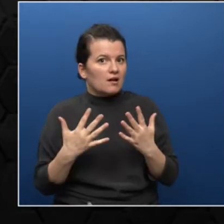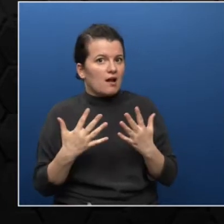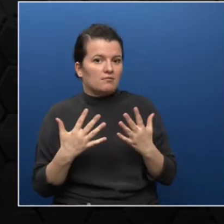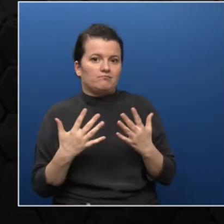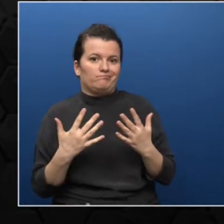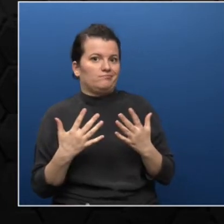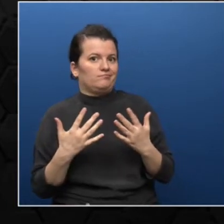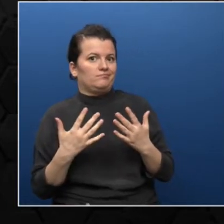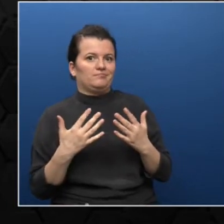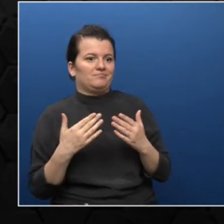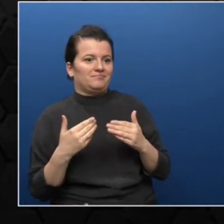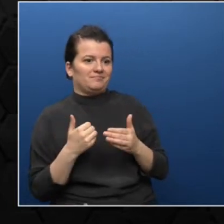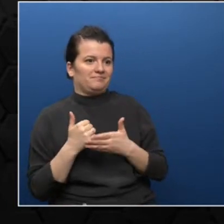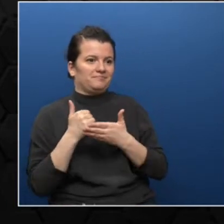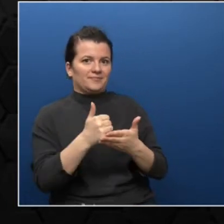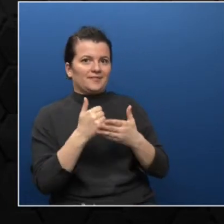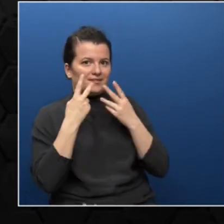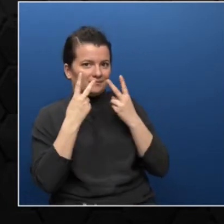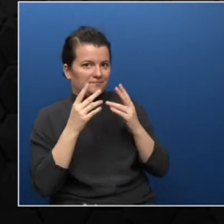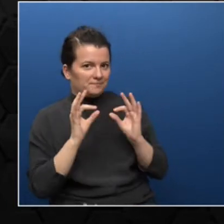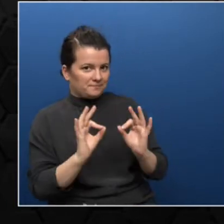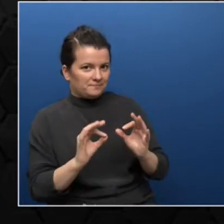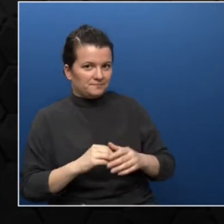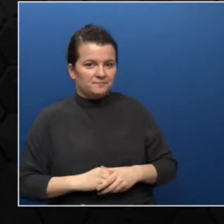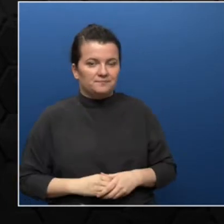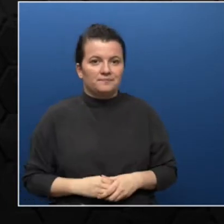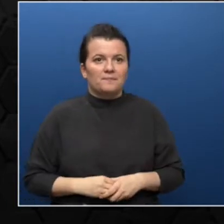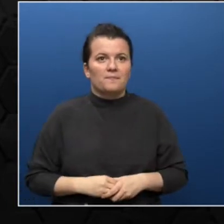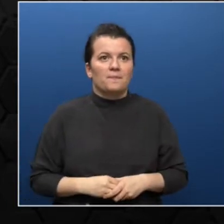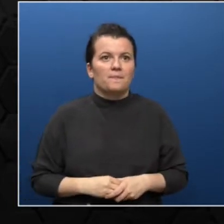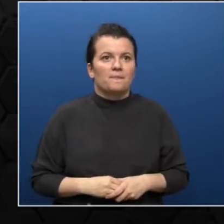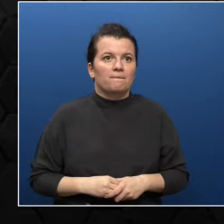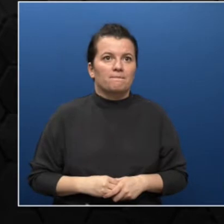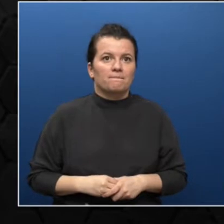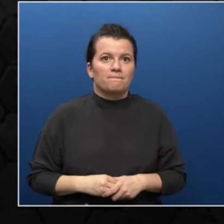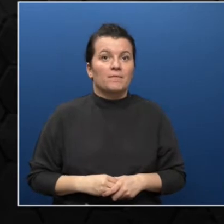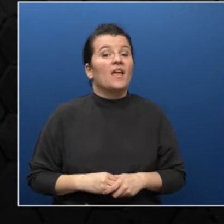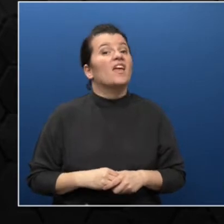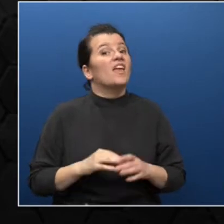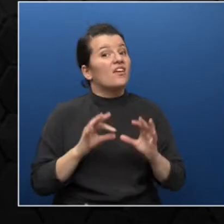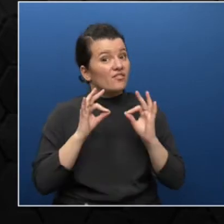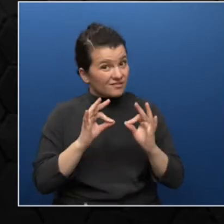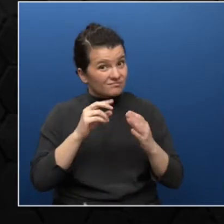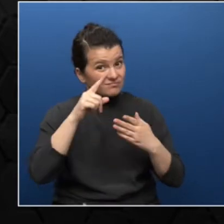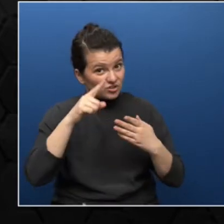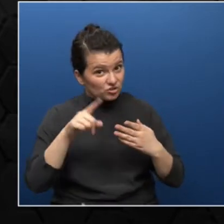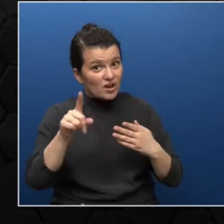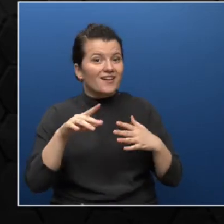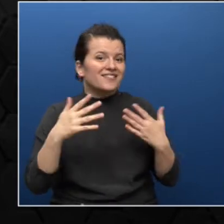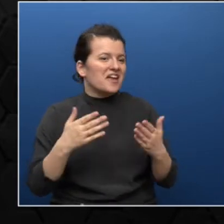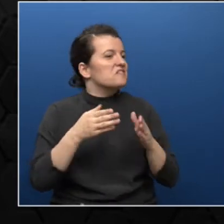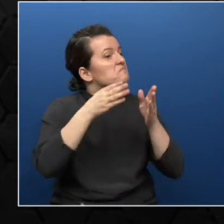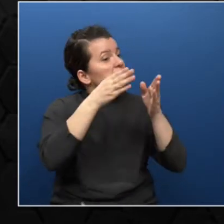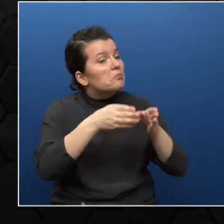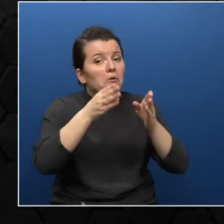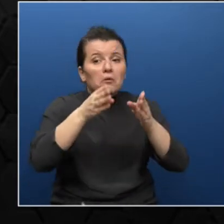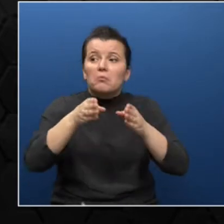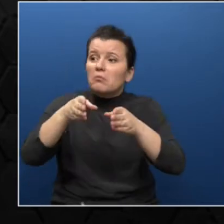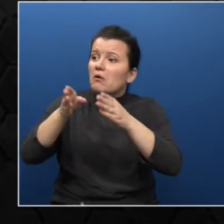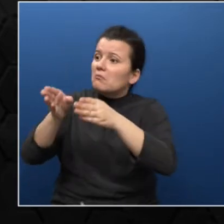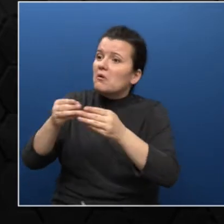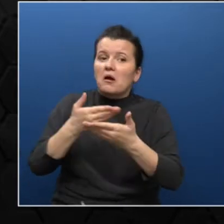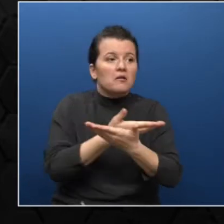issue. And with that, I believe we can be able to monitor patients, their recovering, how,